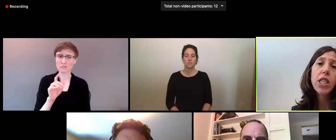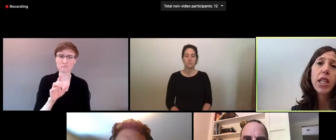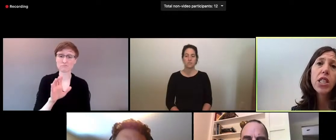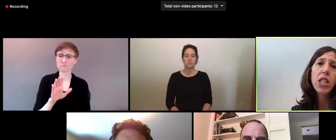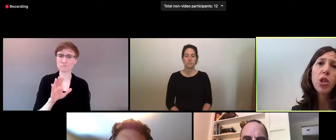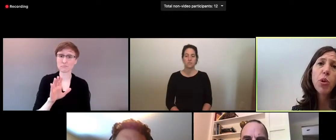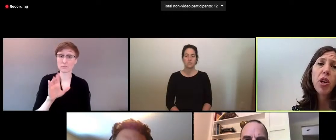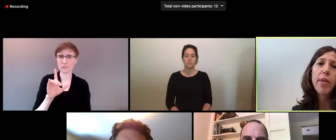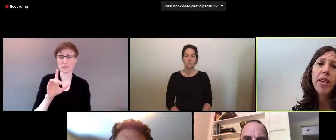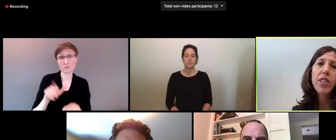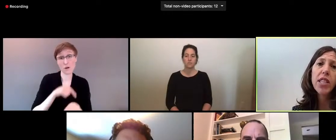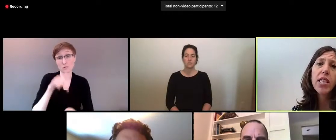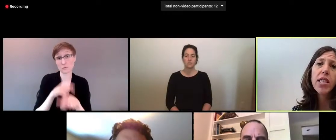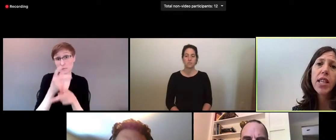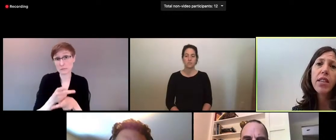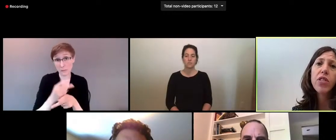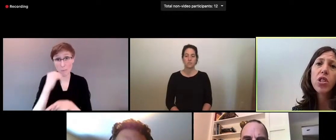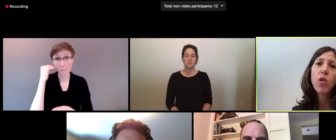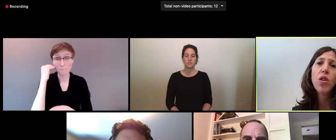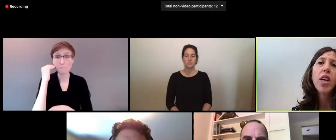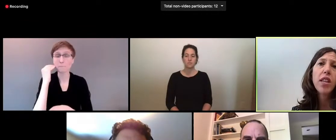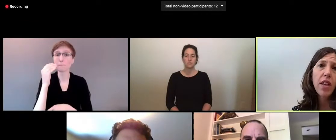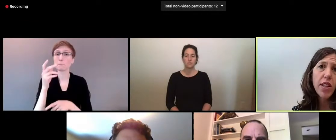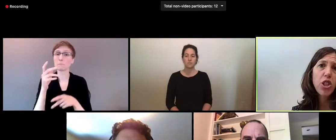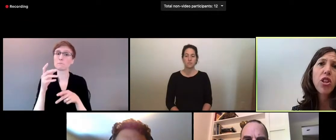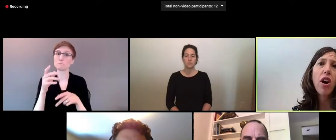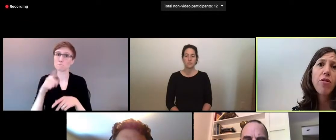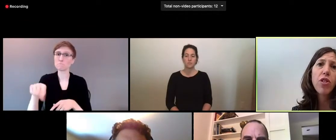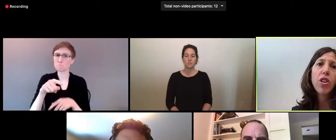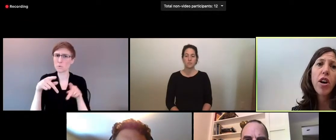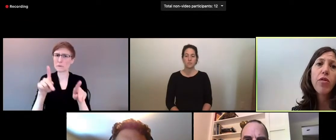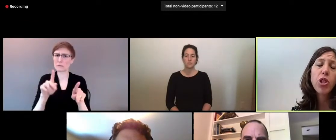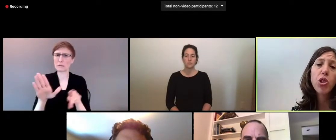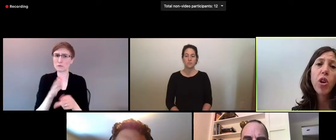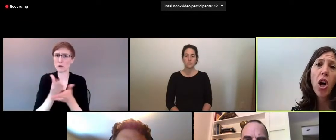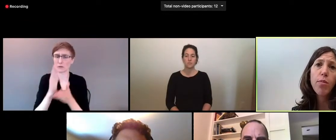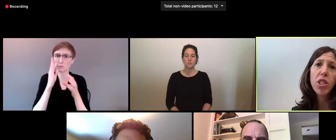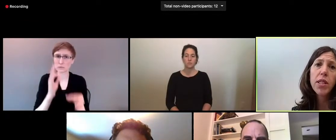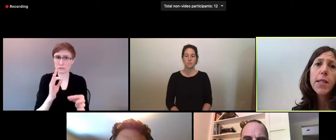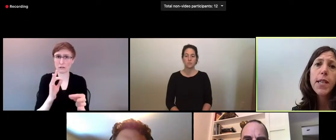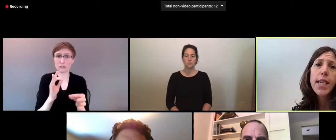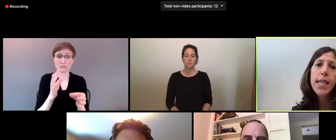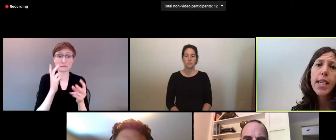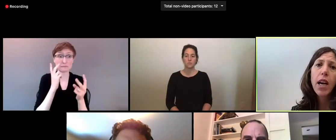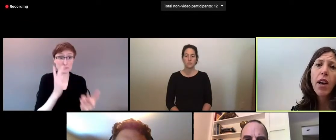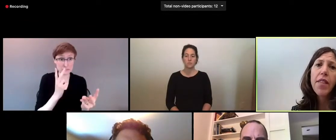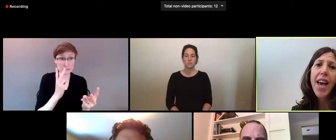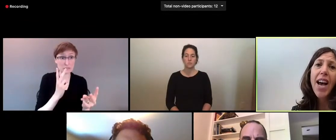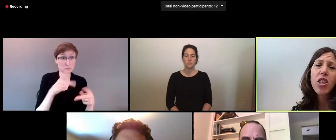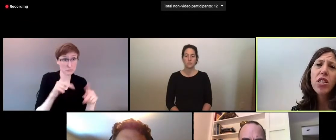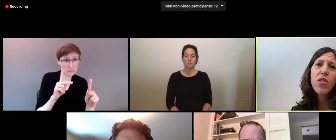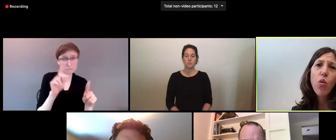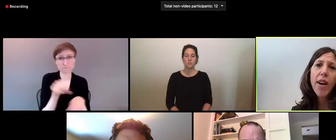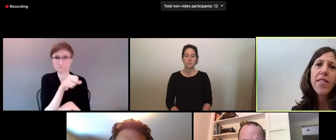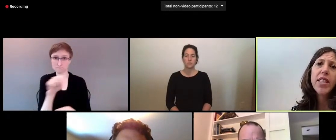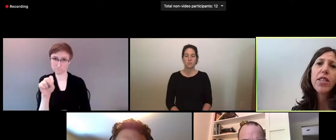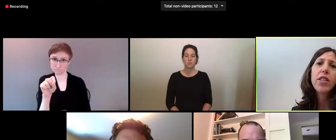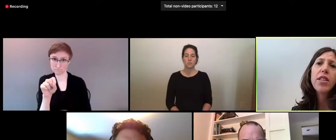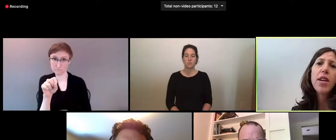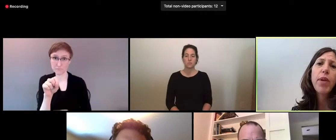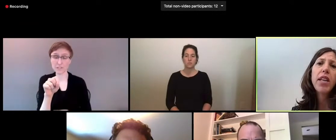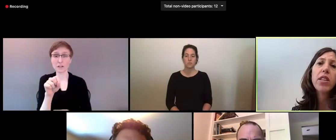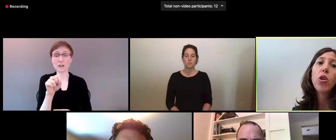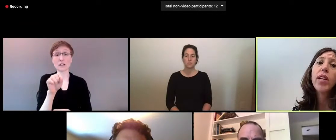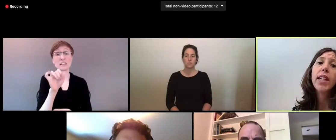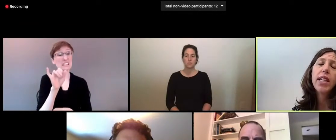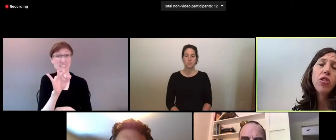they need to continue prohibiting visits, and if so, then they should offer virtual options. The actions of one